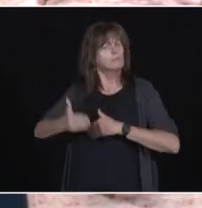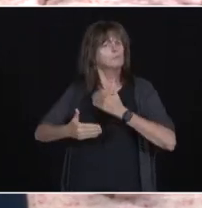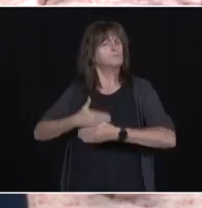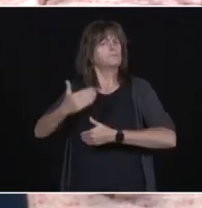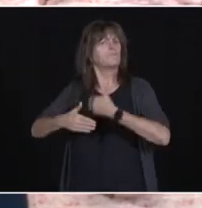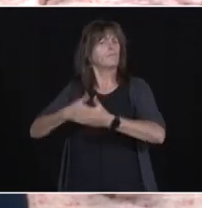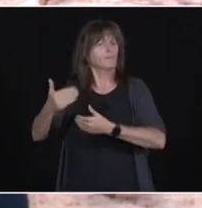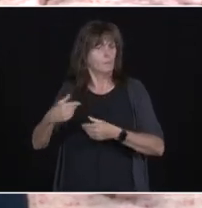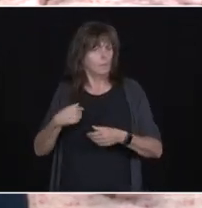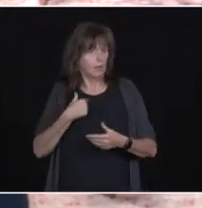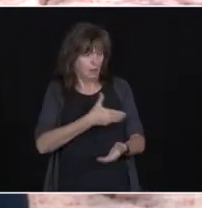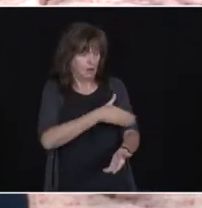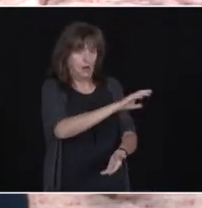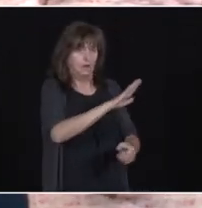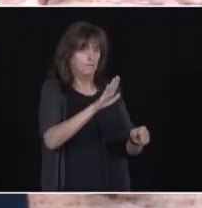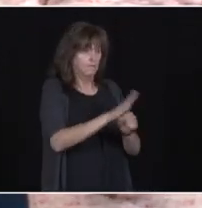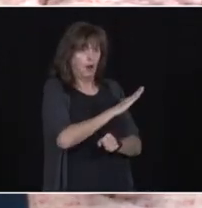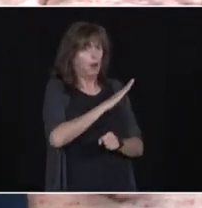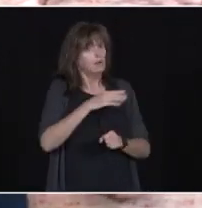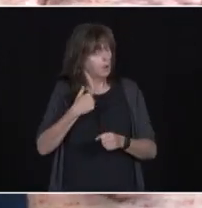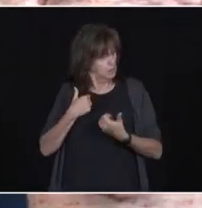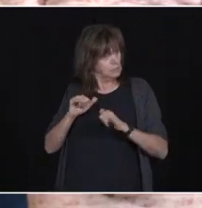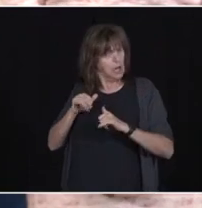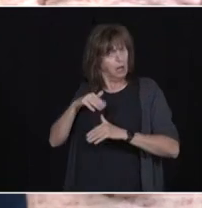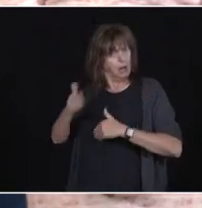minister. Thank you.